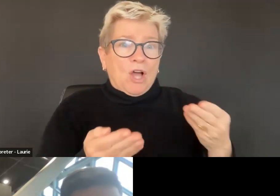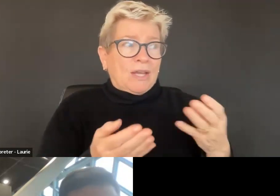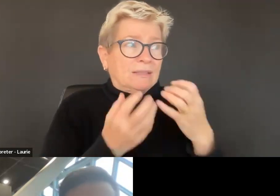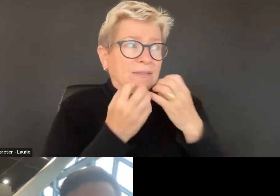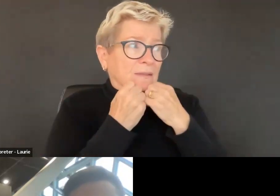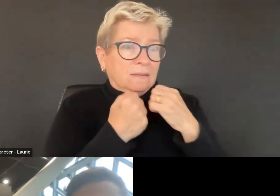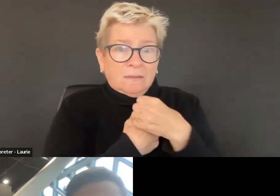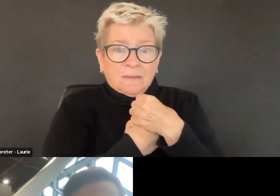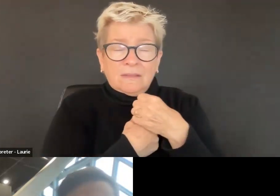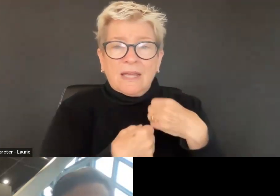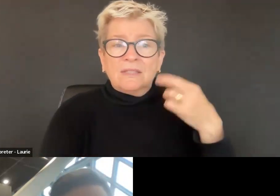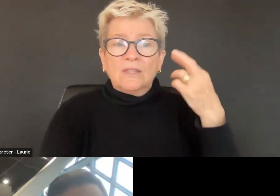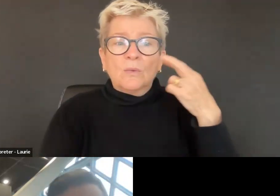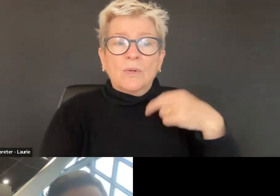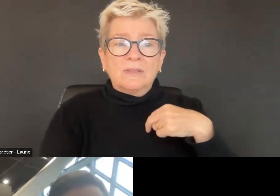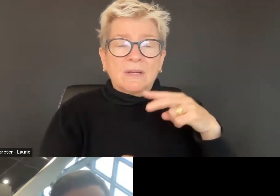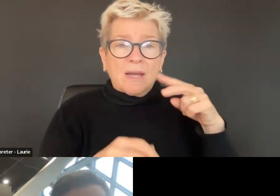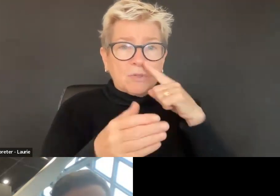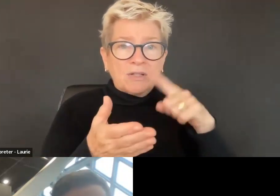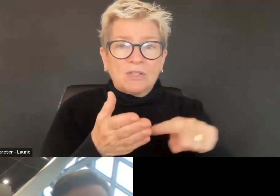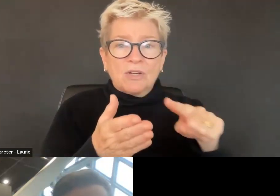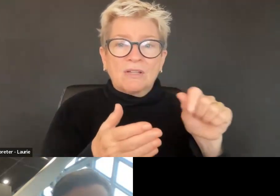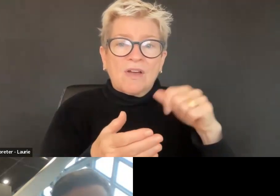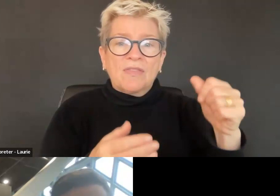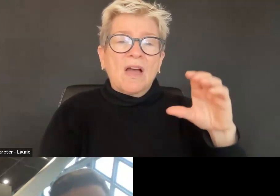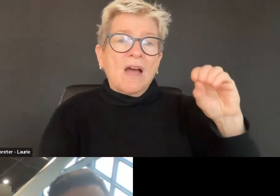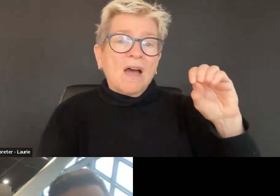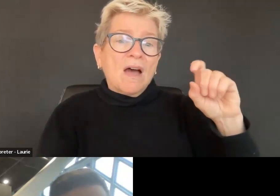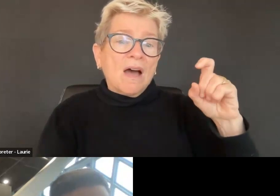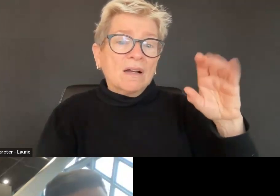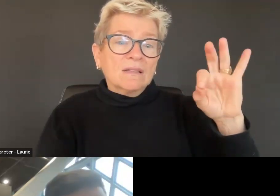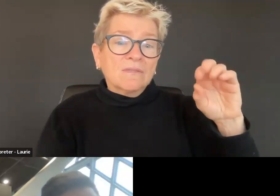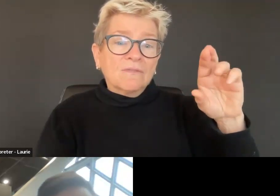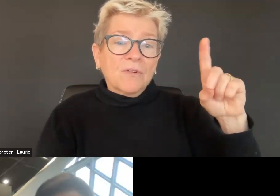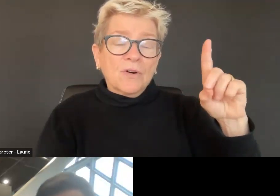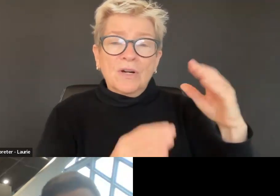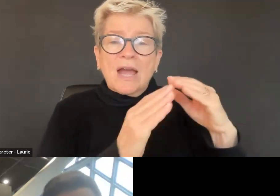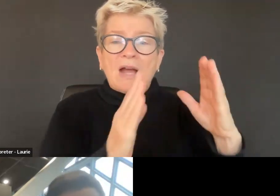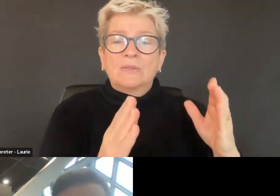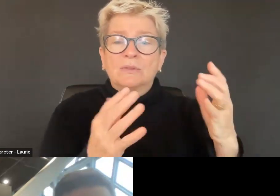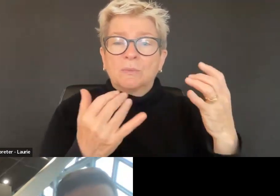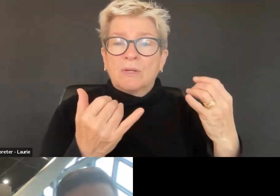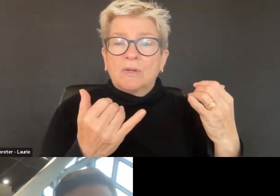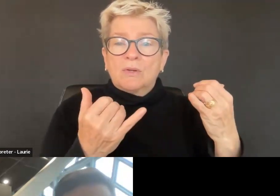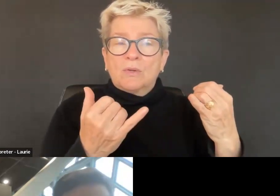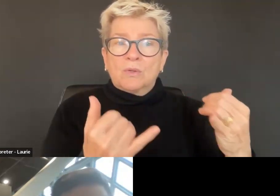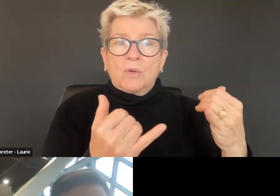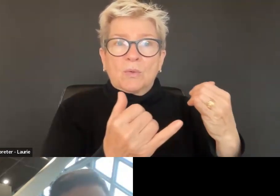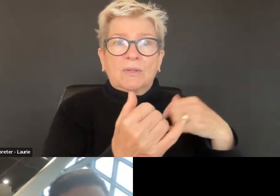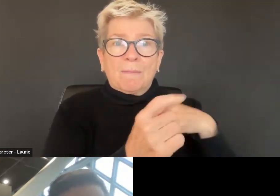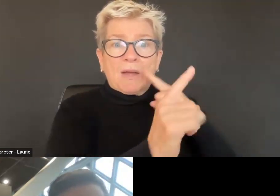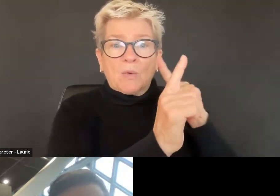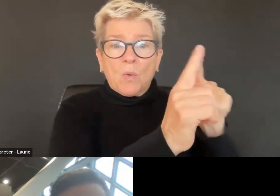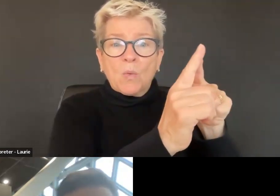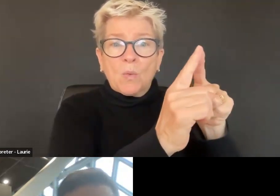looking into other housing. Oxford House is currently my what I'm shooting for, which